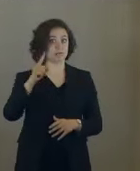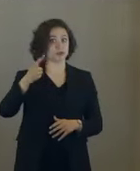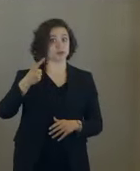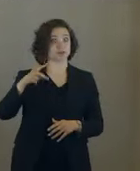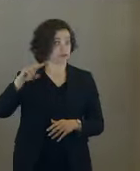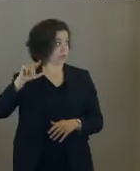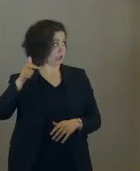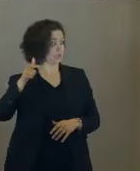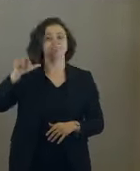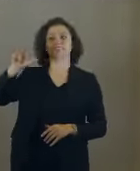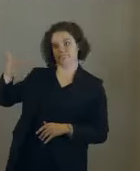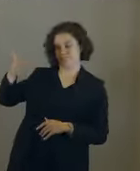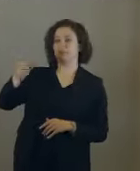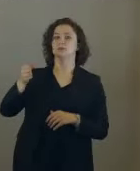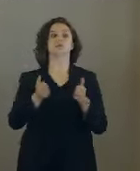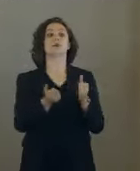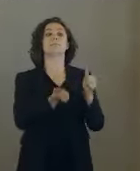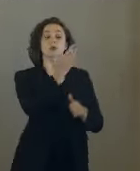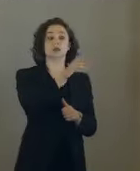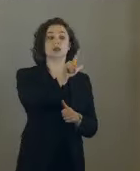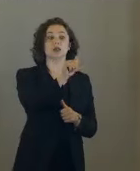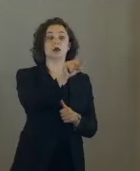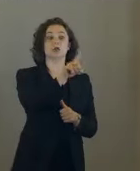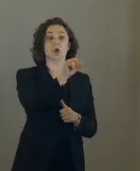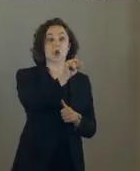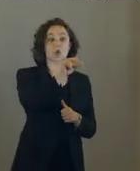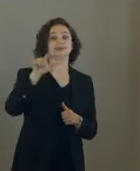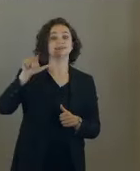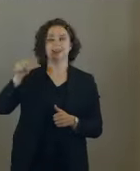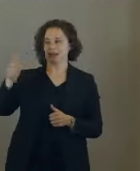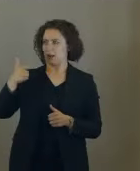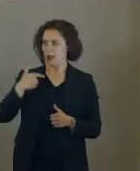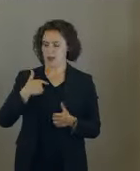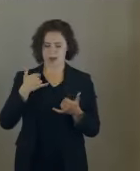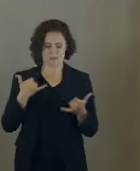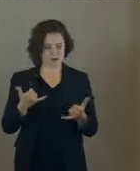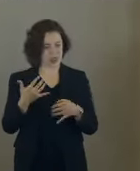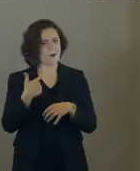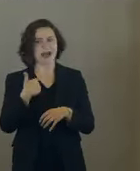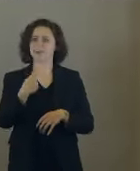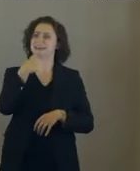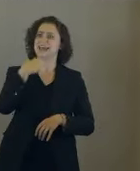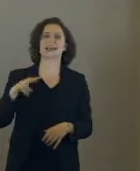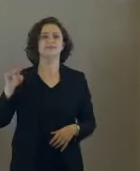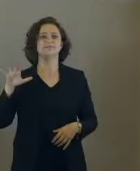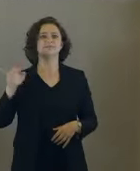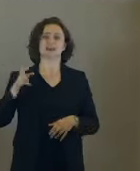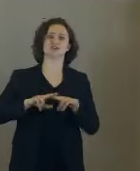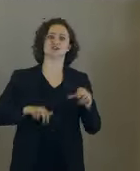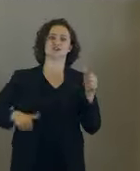Been moved by Vice Chair Londo, seconded by Vice Chair, I'm now getting two vice chairs. Clearly, I'm hungry.